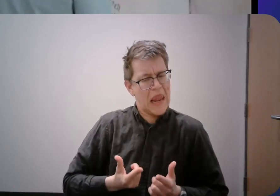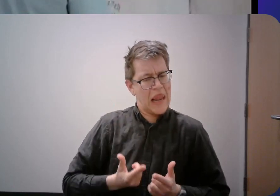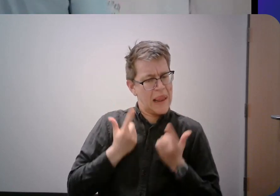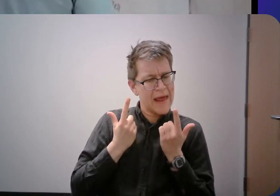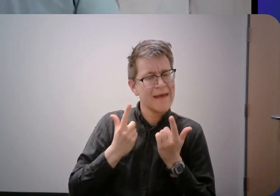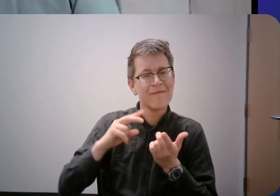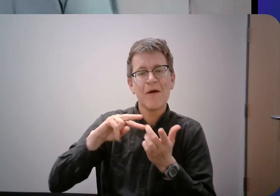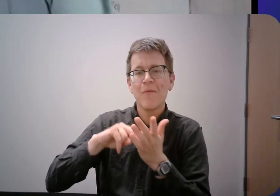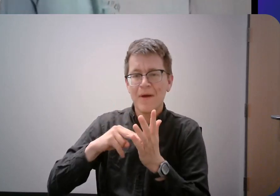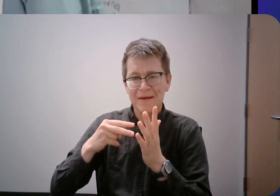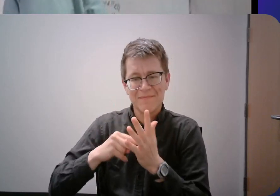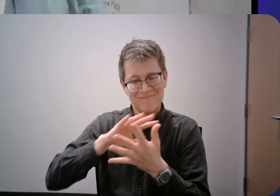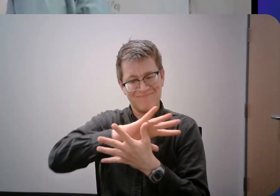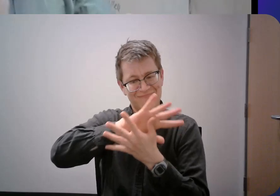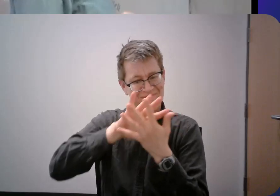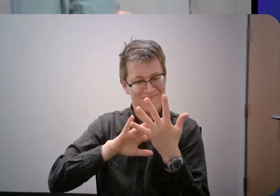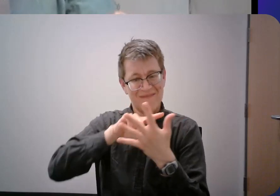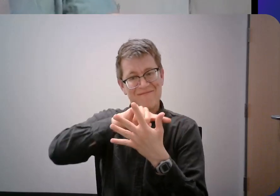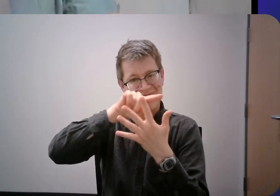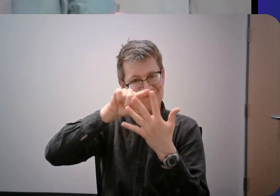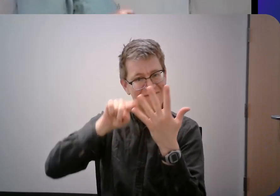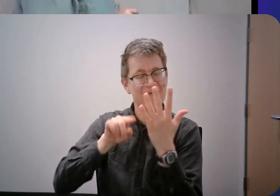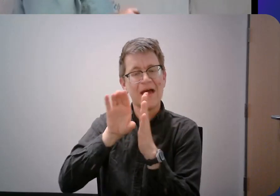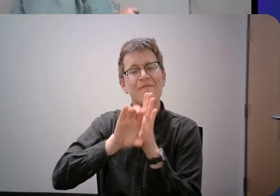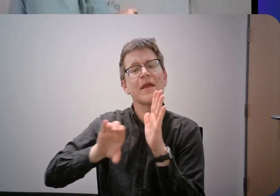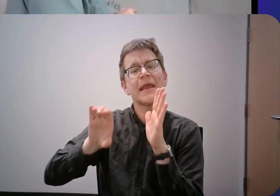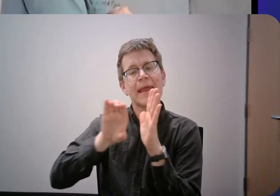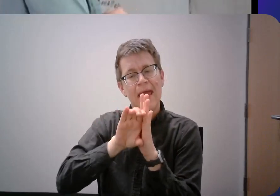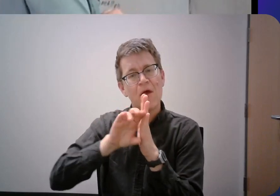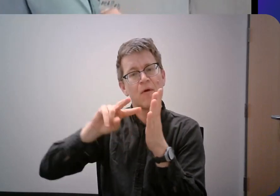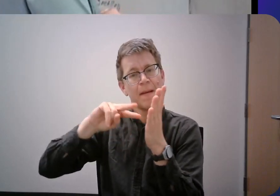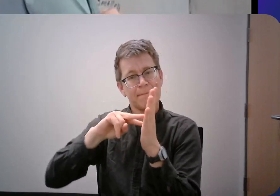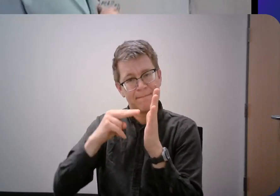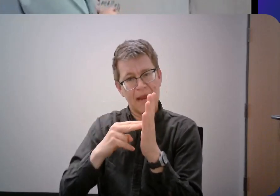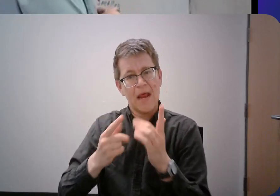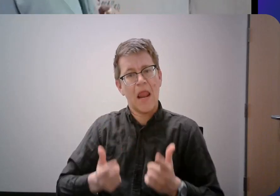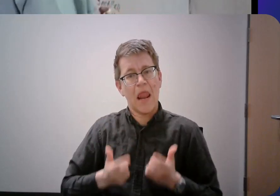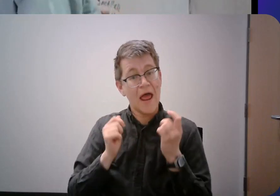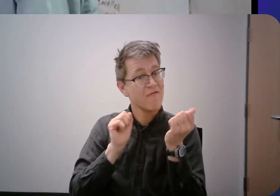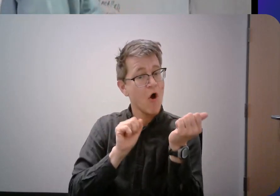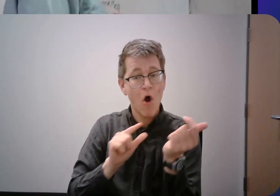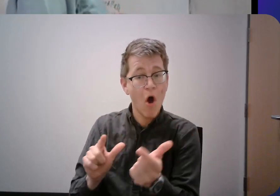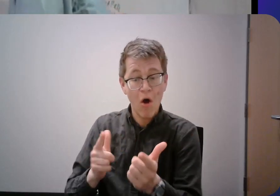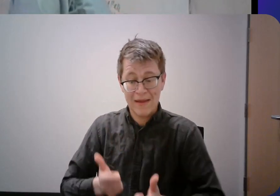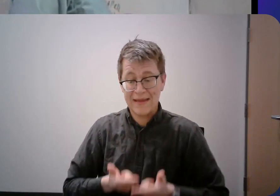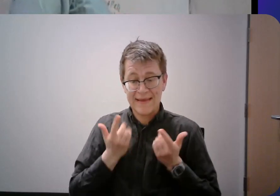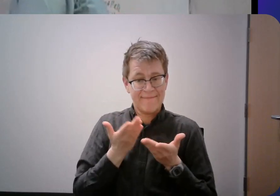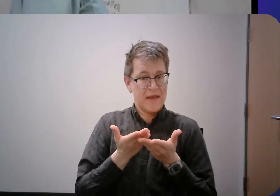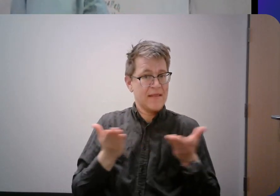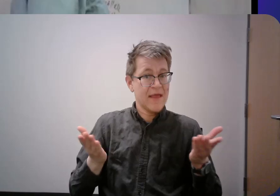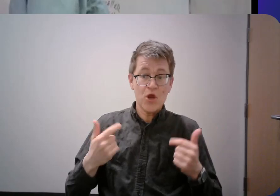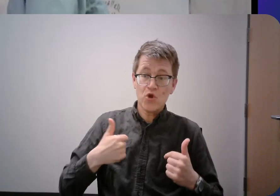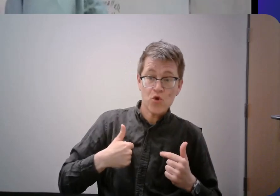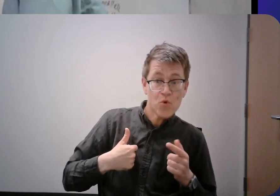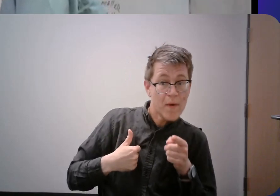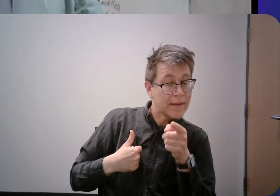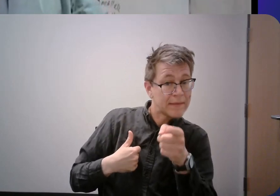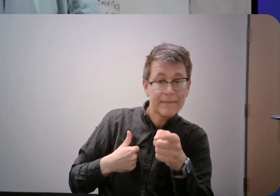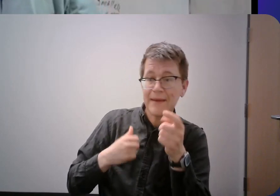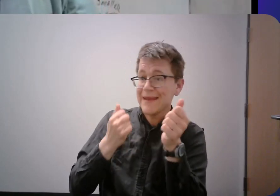rain, Well, we include the drinking with eating, eat, okay? And they breathe. move, Huh?